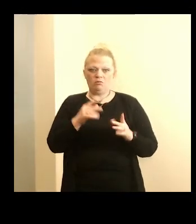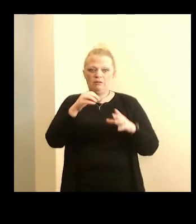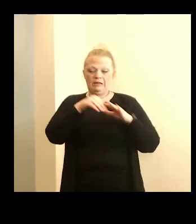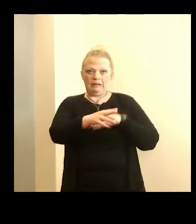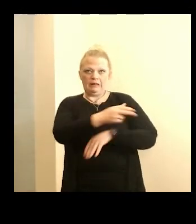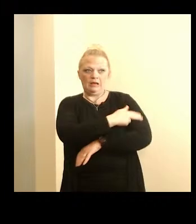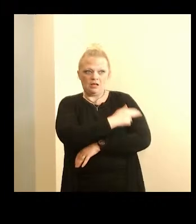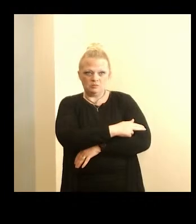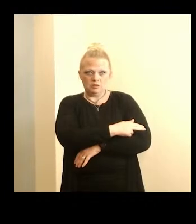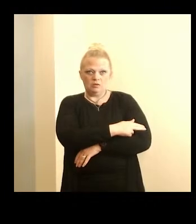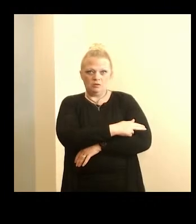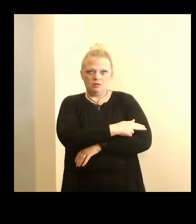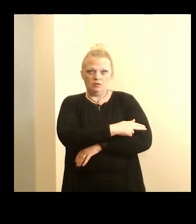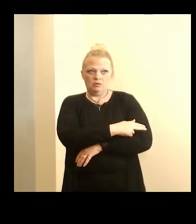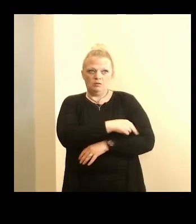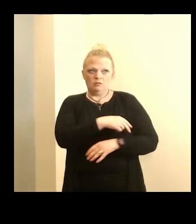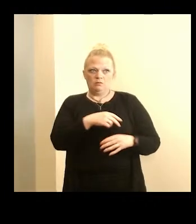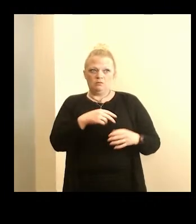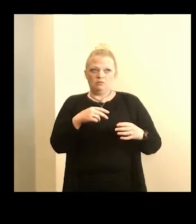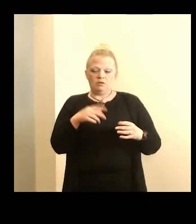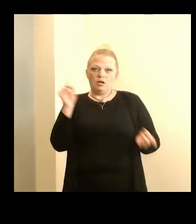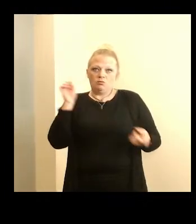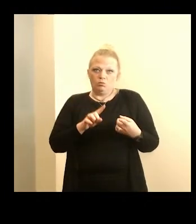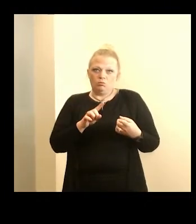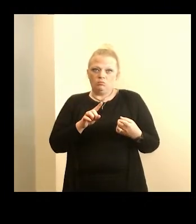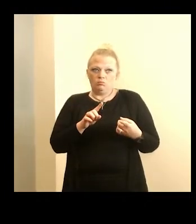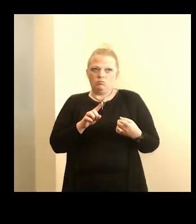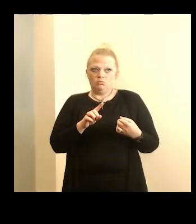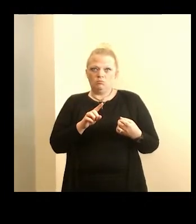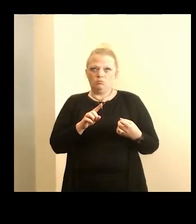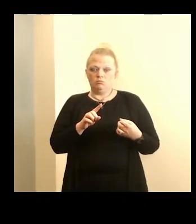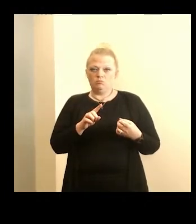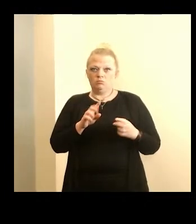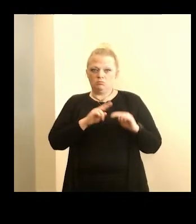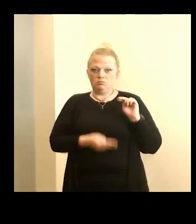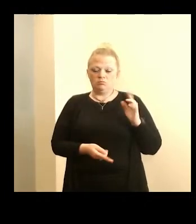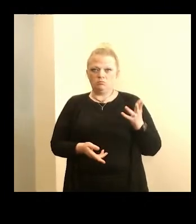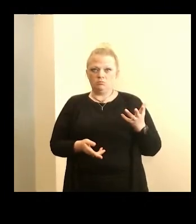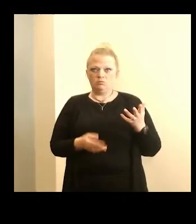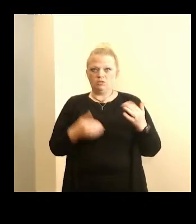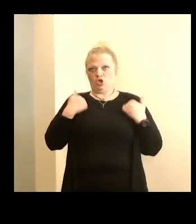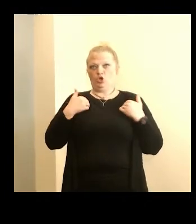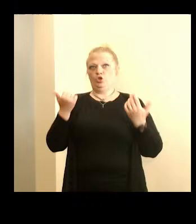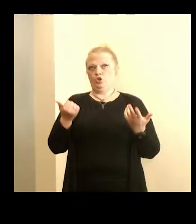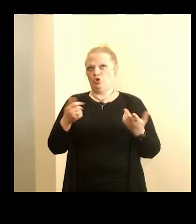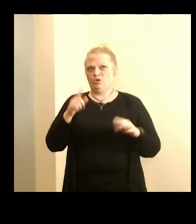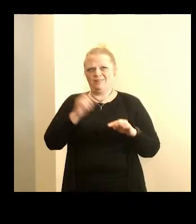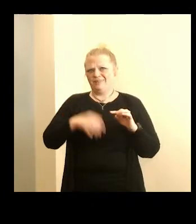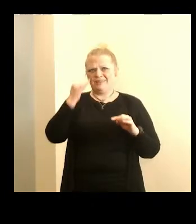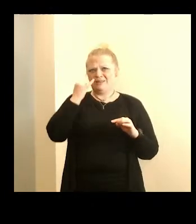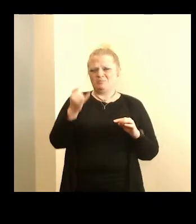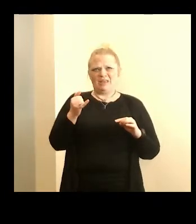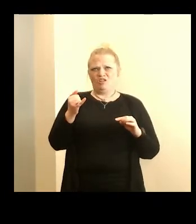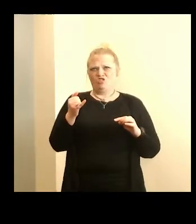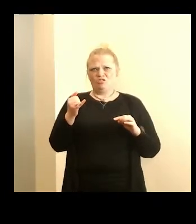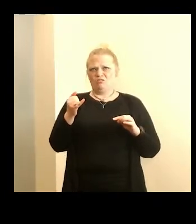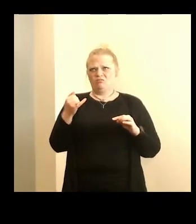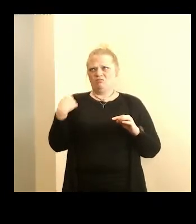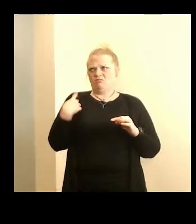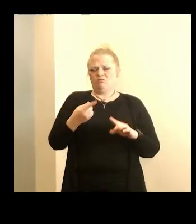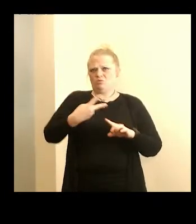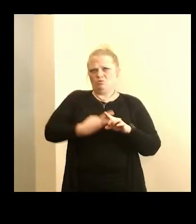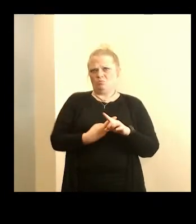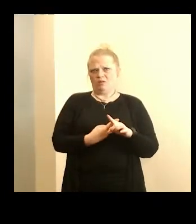hospitalized has gone down. I can't imagine what it would have been like over the last 2